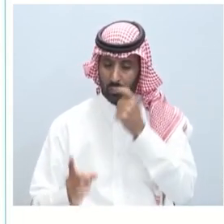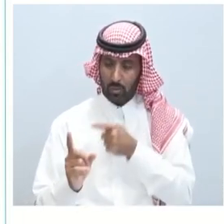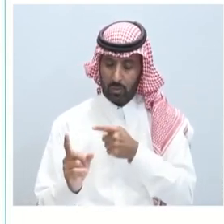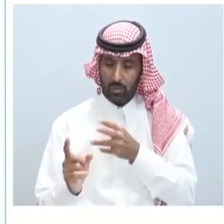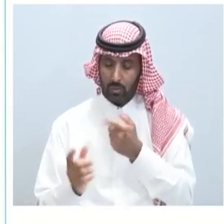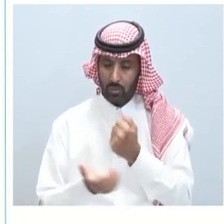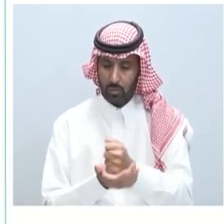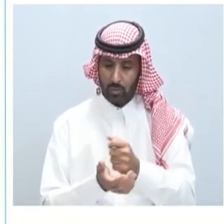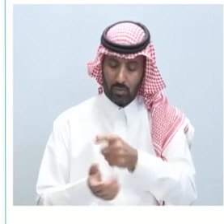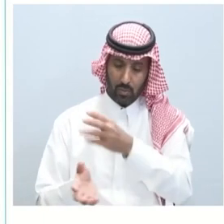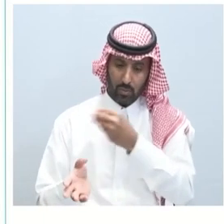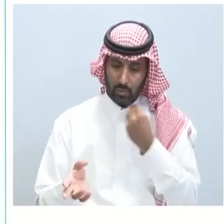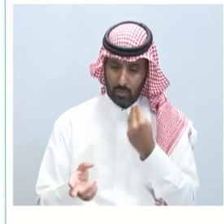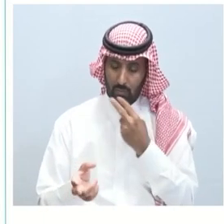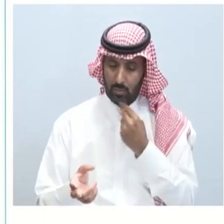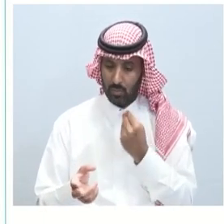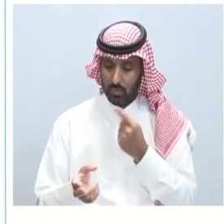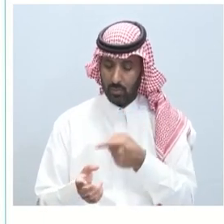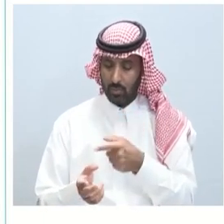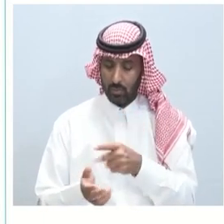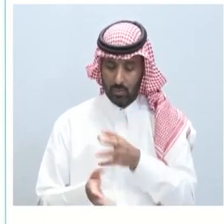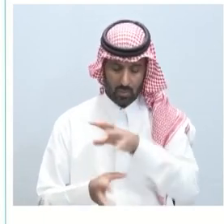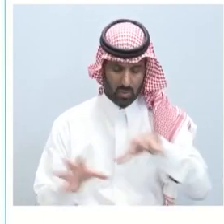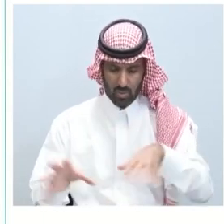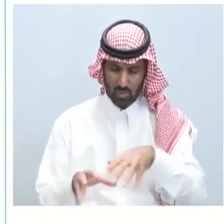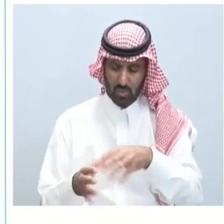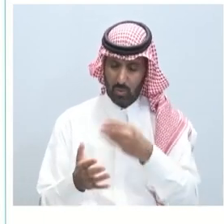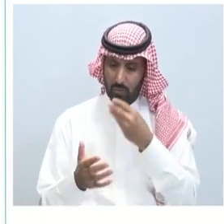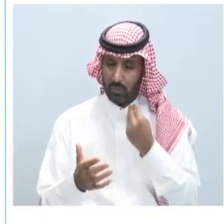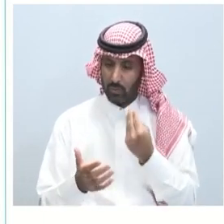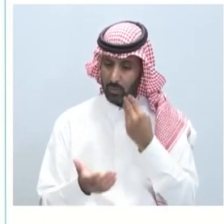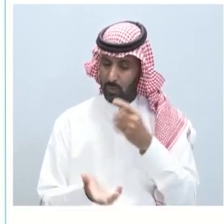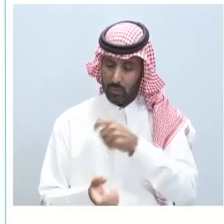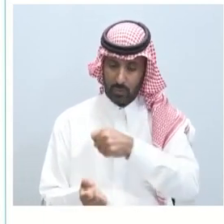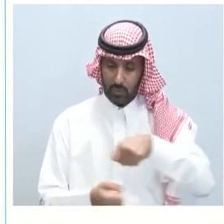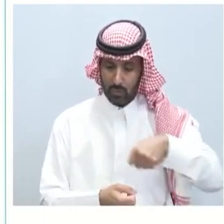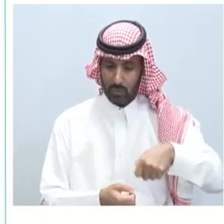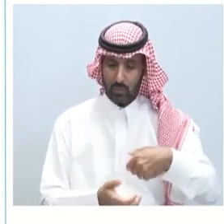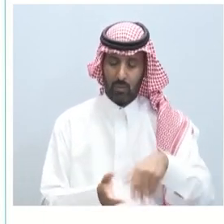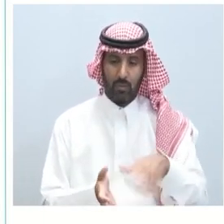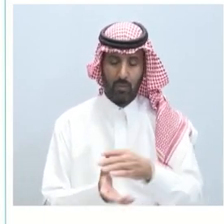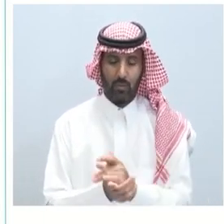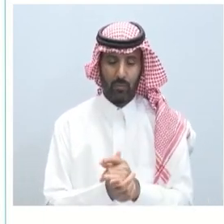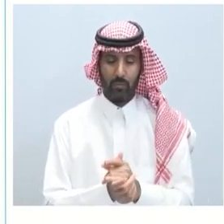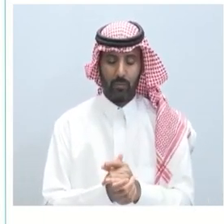mess? So, who is for cleaning up this mess?